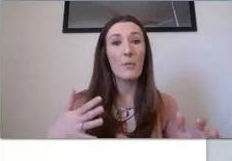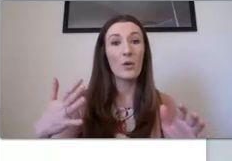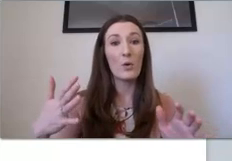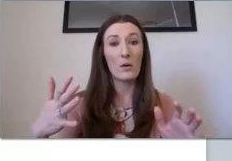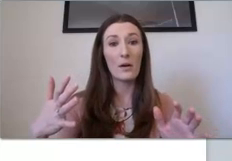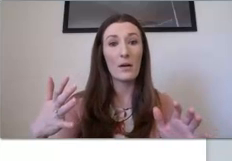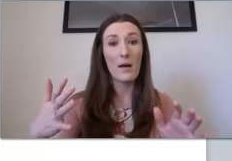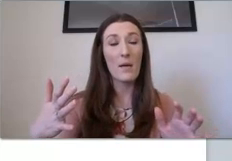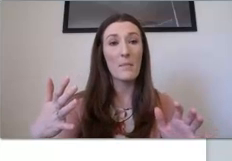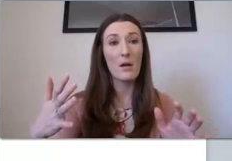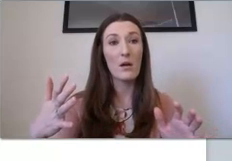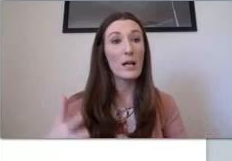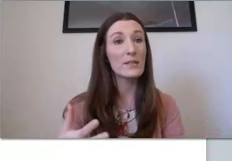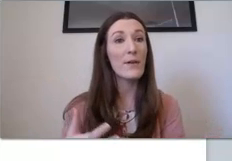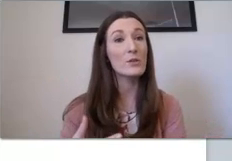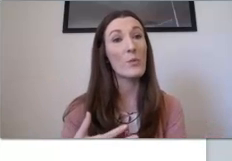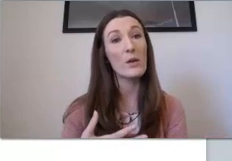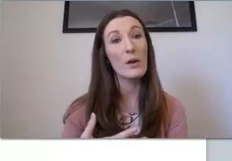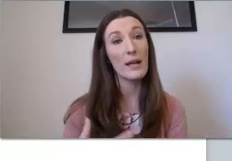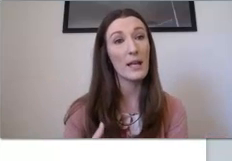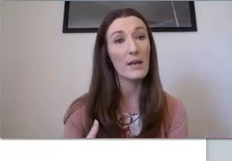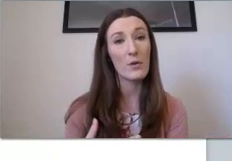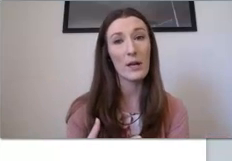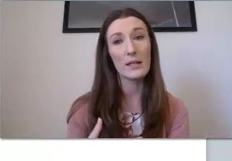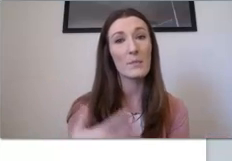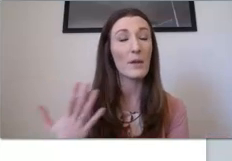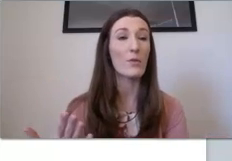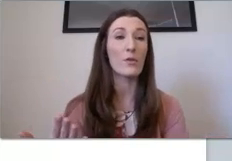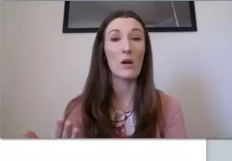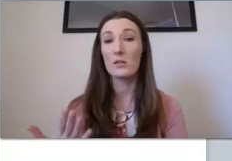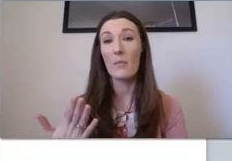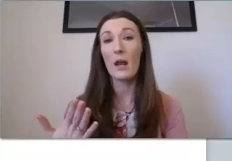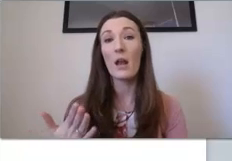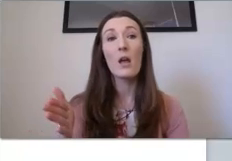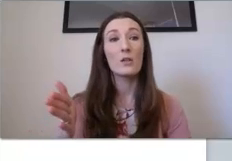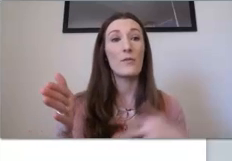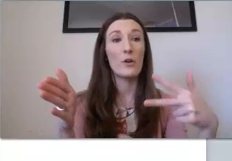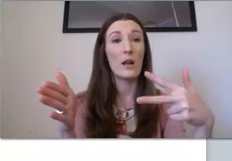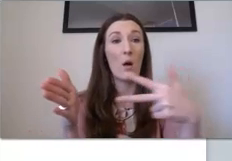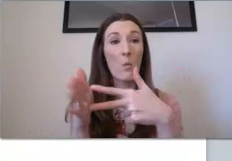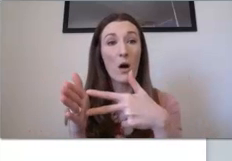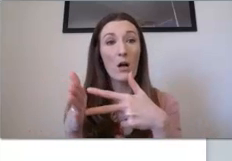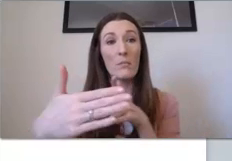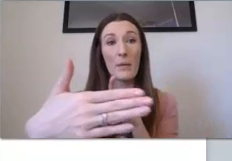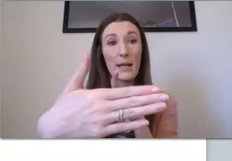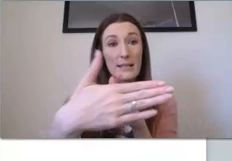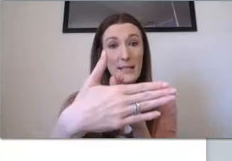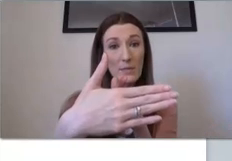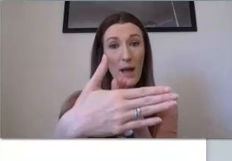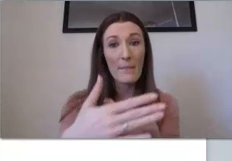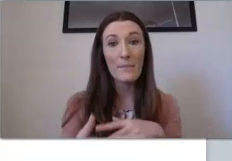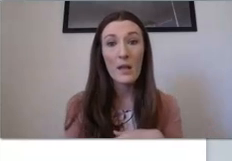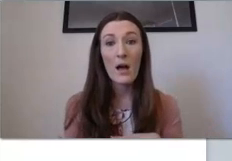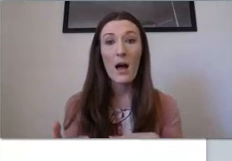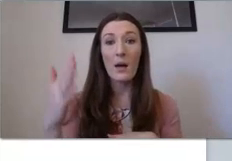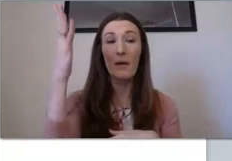up your classifiers, what you are hitting, if you are hitting something with your non-dominant. So if you're hitting a wall, maybe it hits this